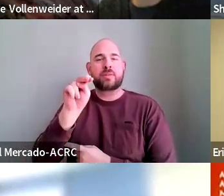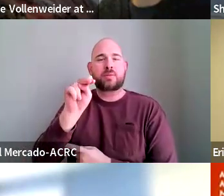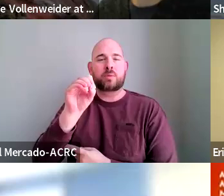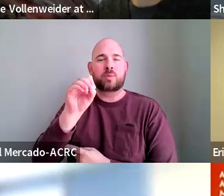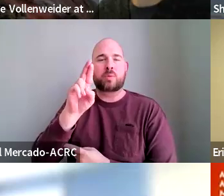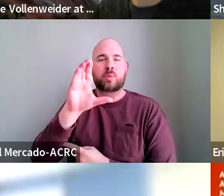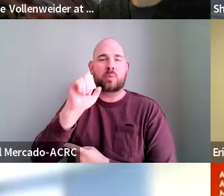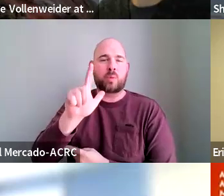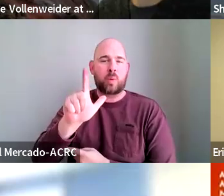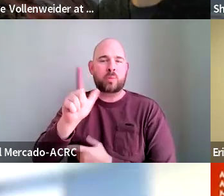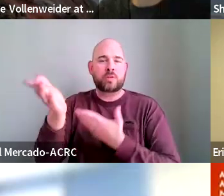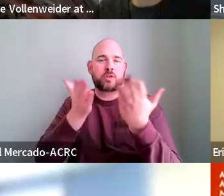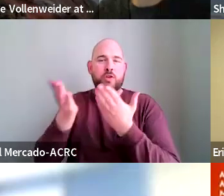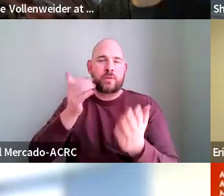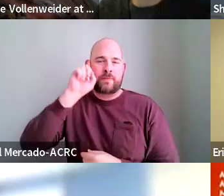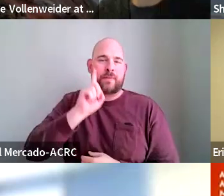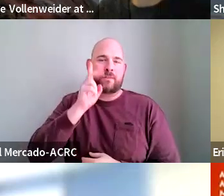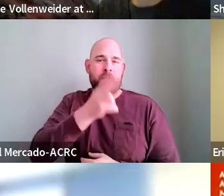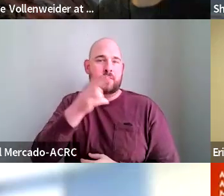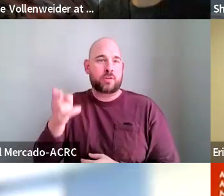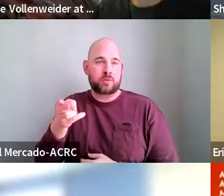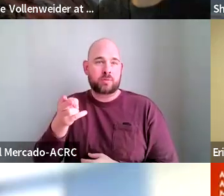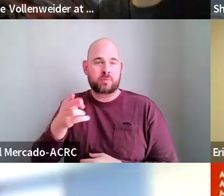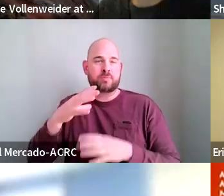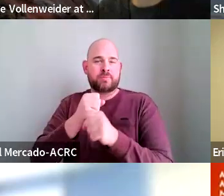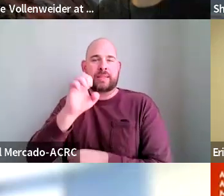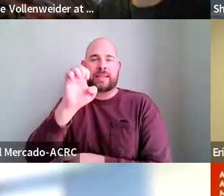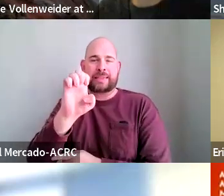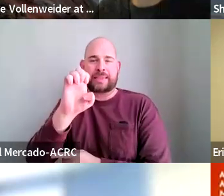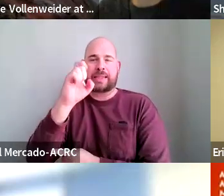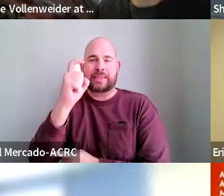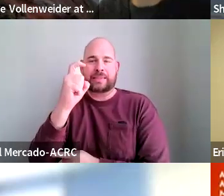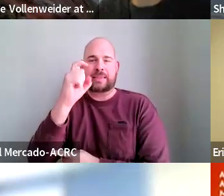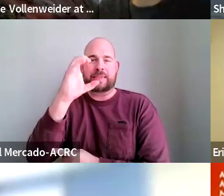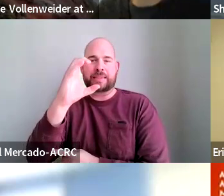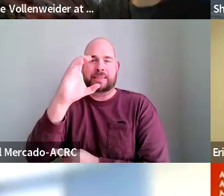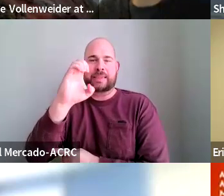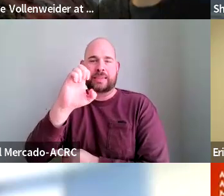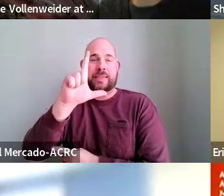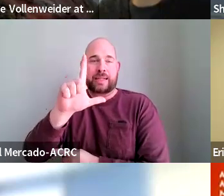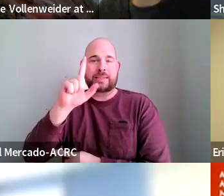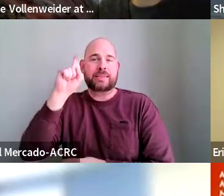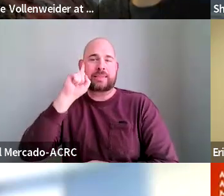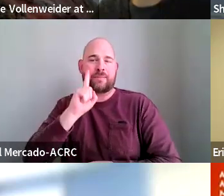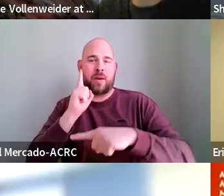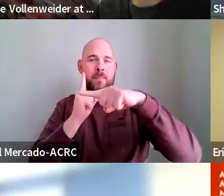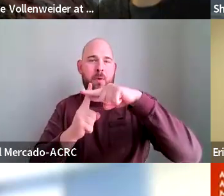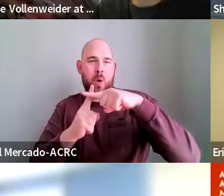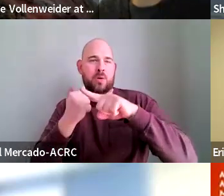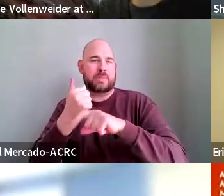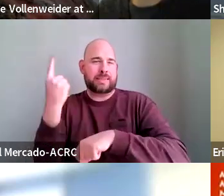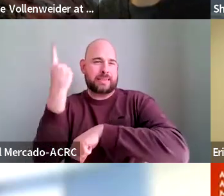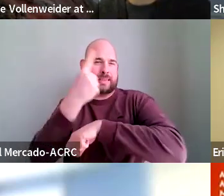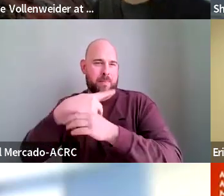The second organization is the NorCal Services for Deaf and Hard of Hearing.